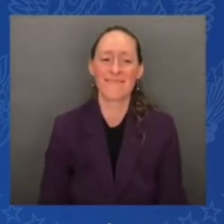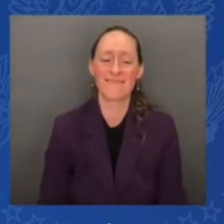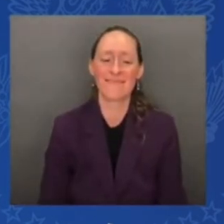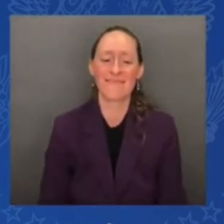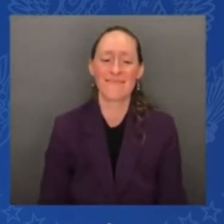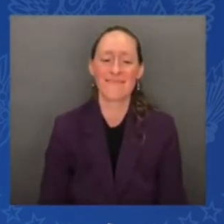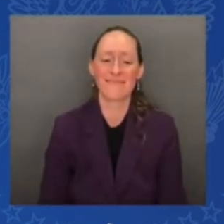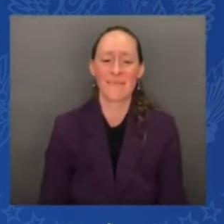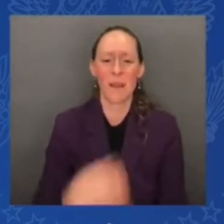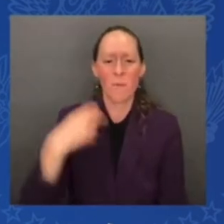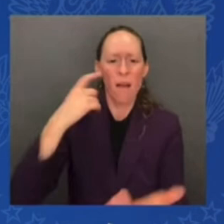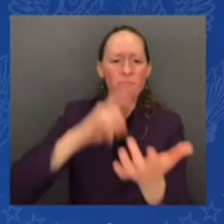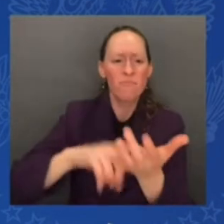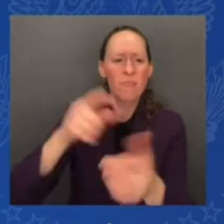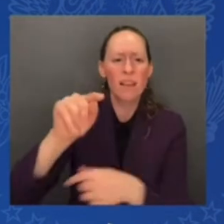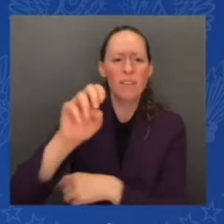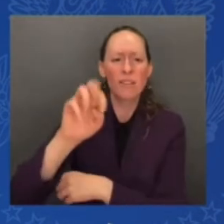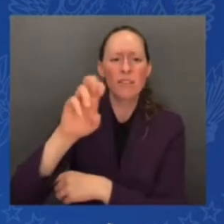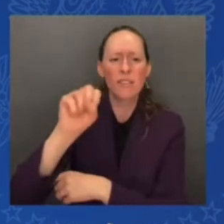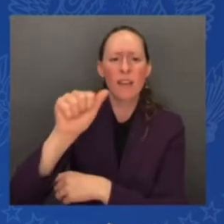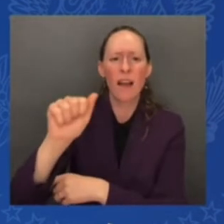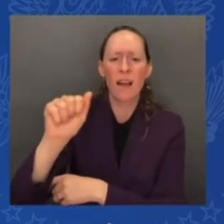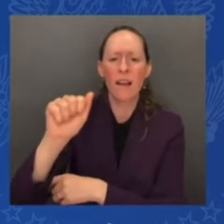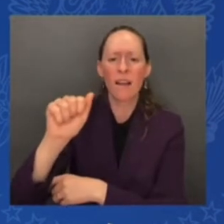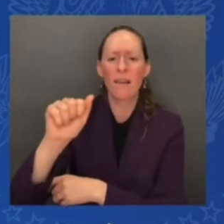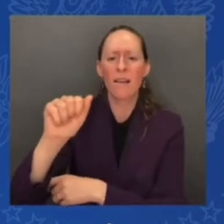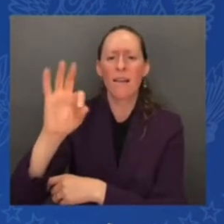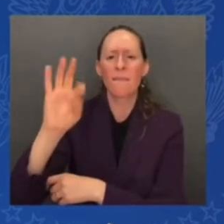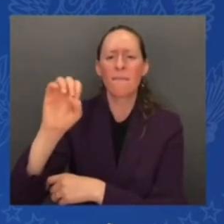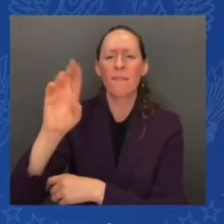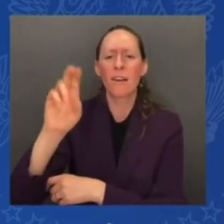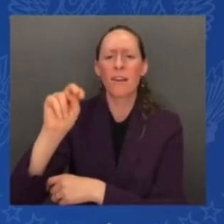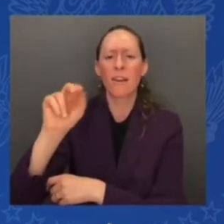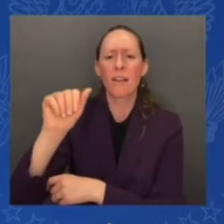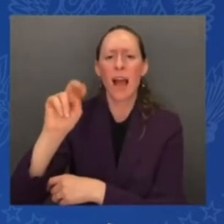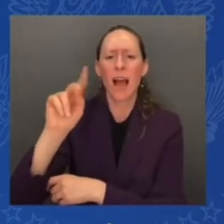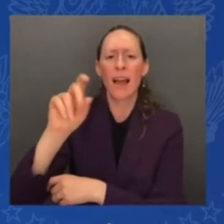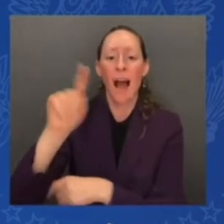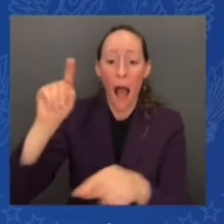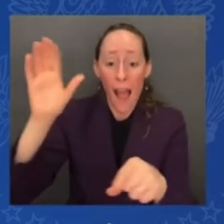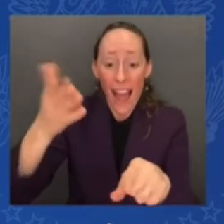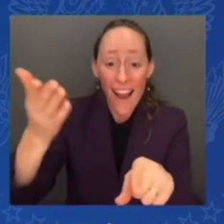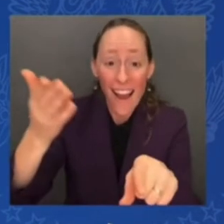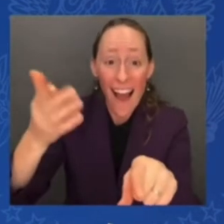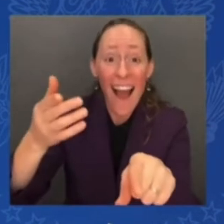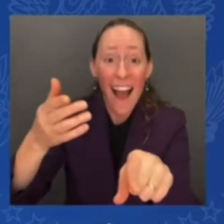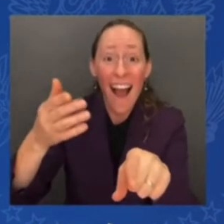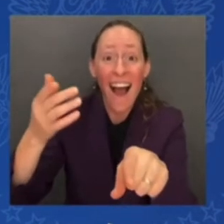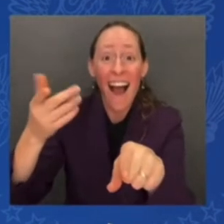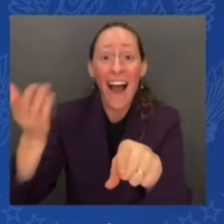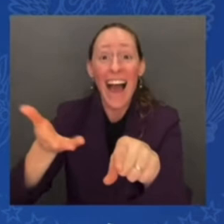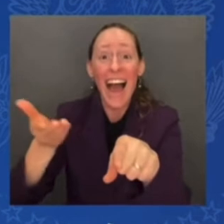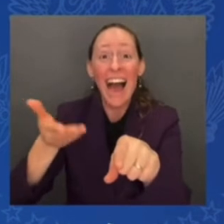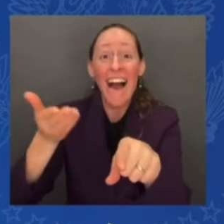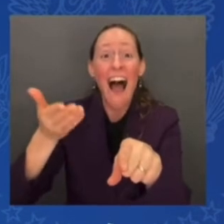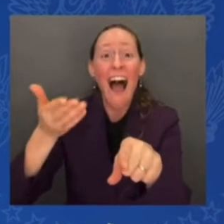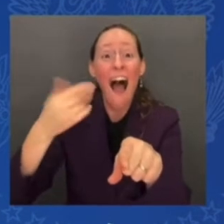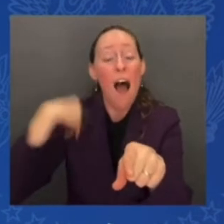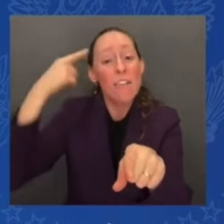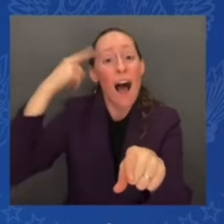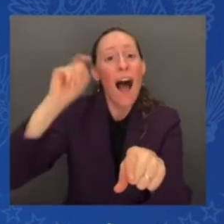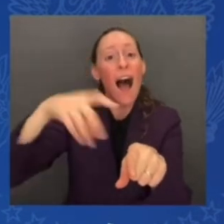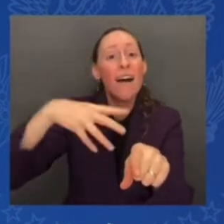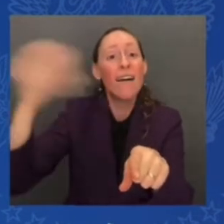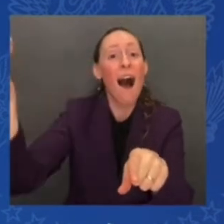what am I thinking? I thought you had to leave. By the way, her son there, I tell you what, keep an eye on him. I may be calling him